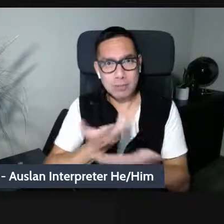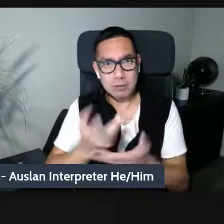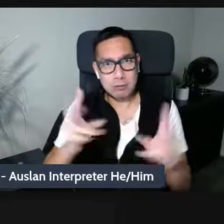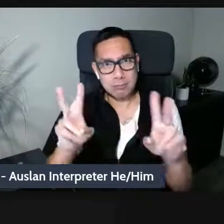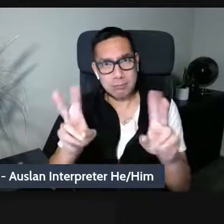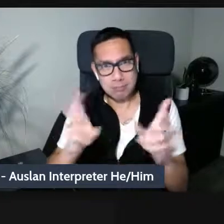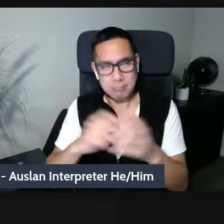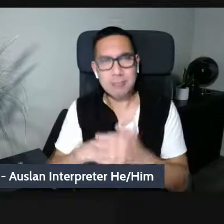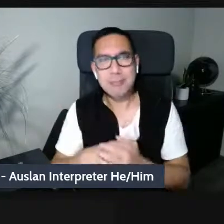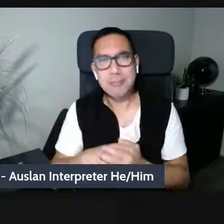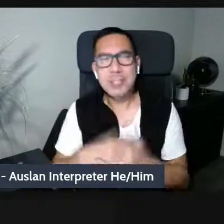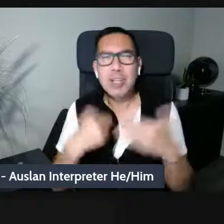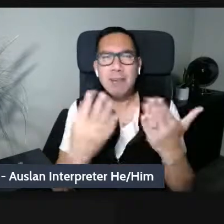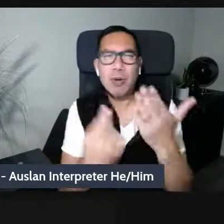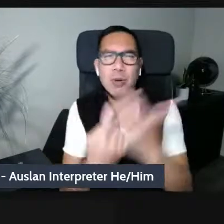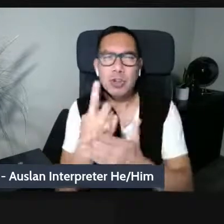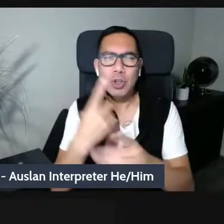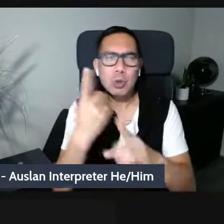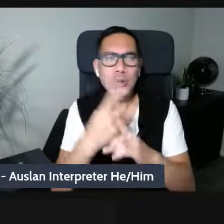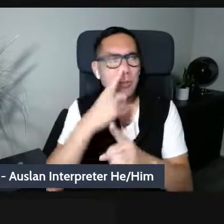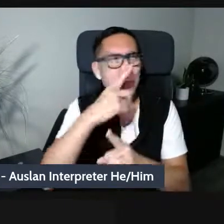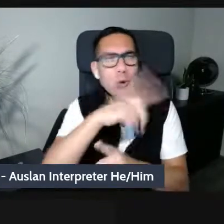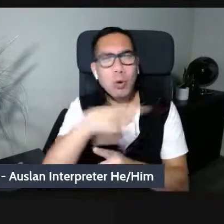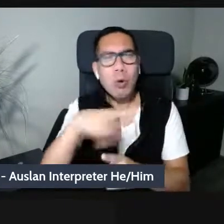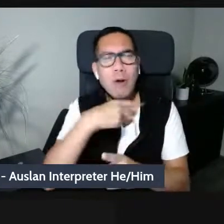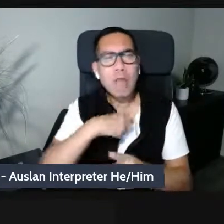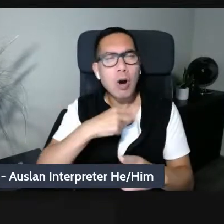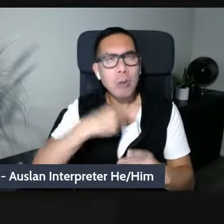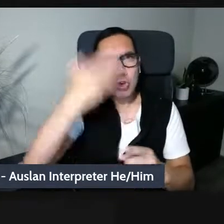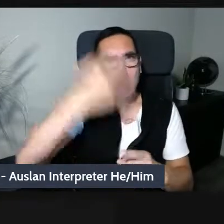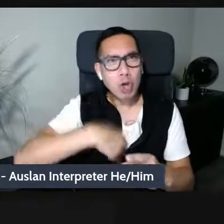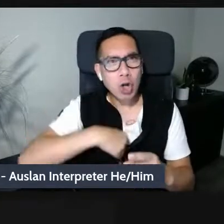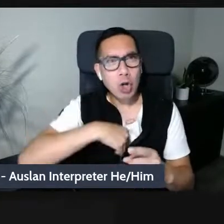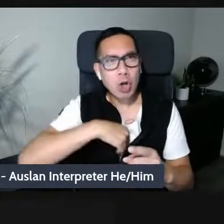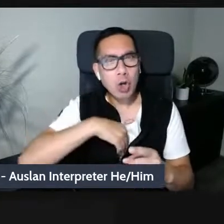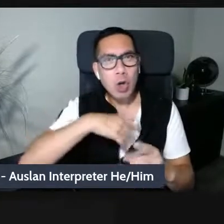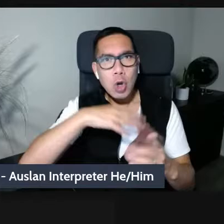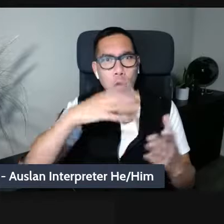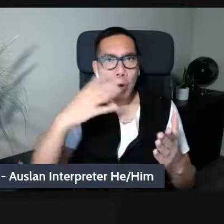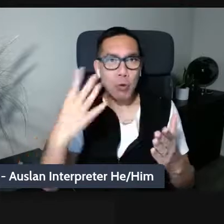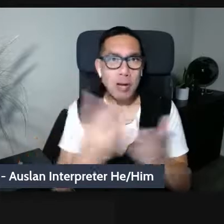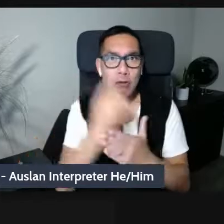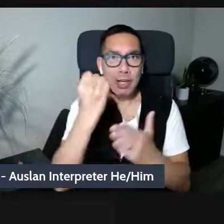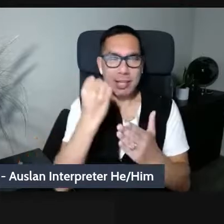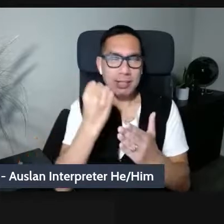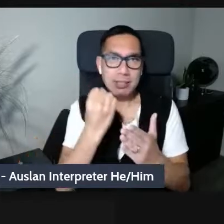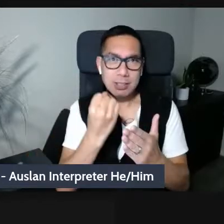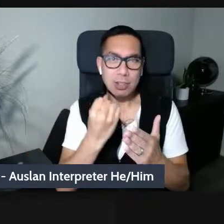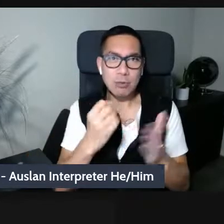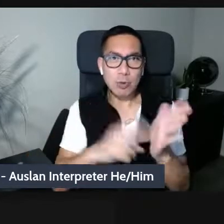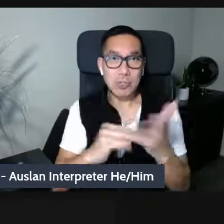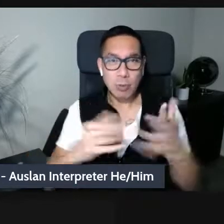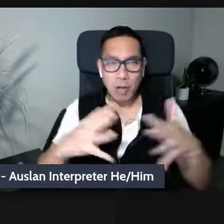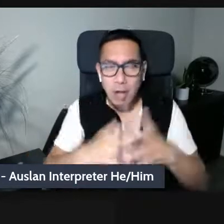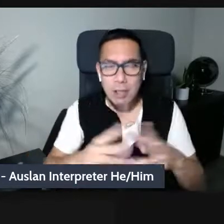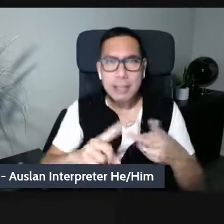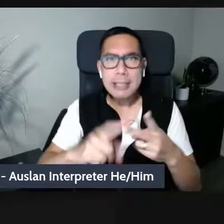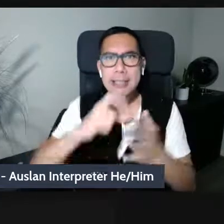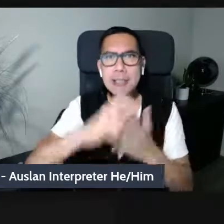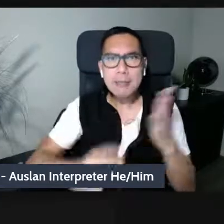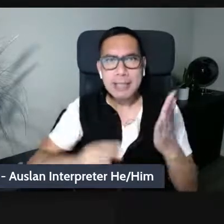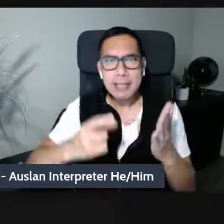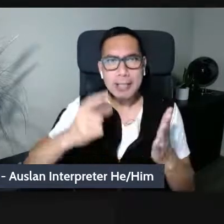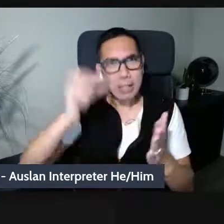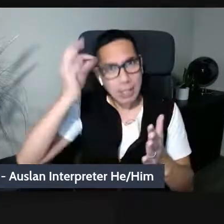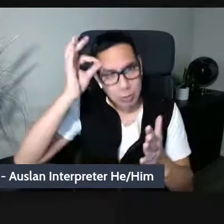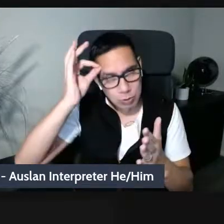be a chance to talk to people from the Stroke Recovery Association of New South Wales, from the Physical Disability Council of New South Wales, from